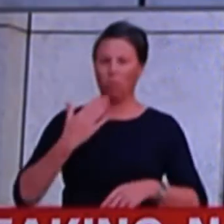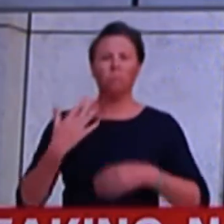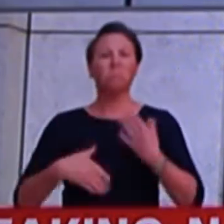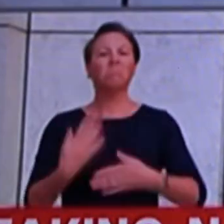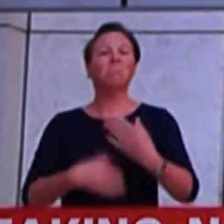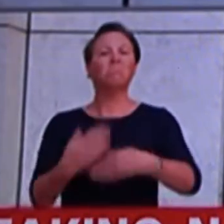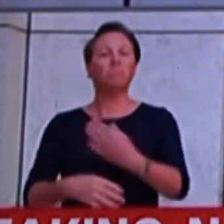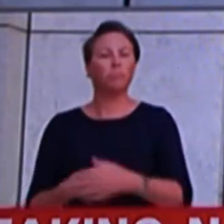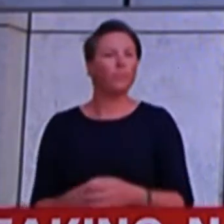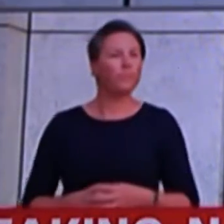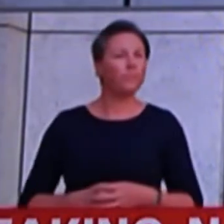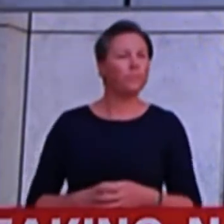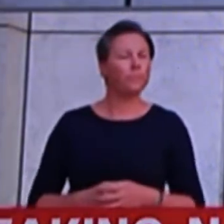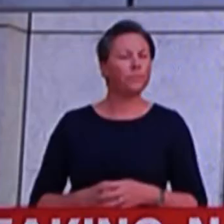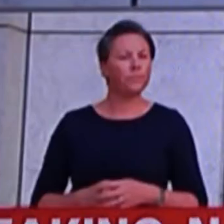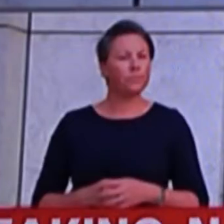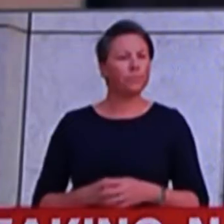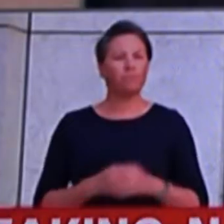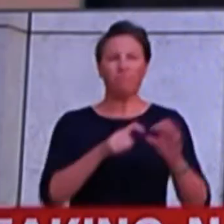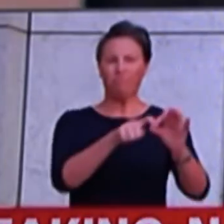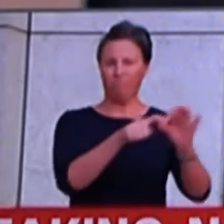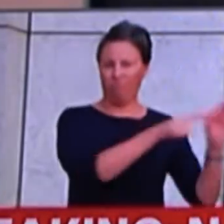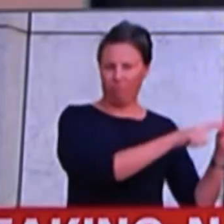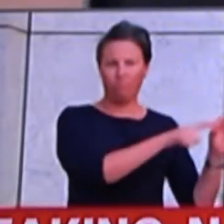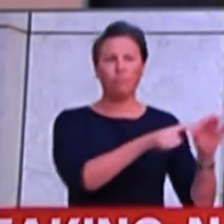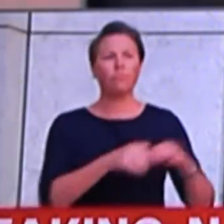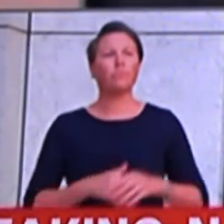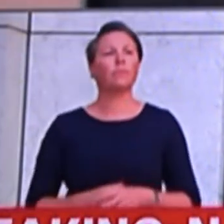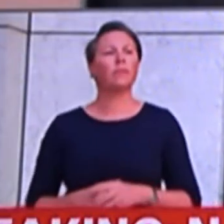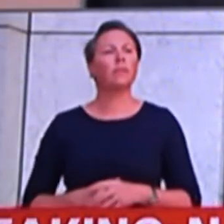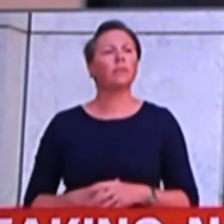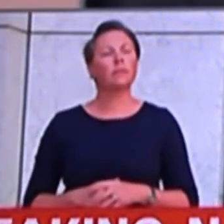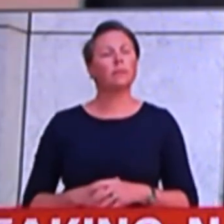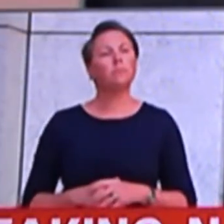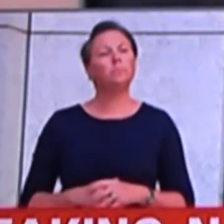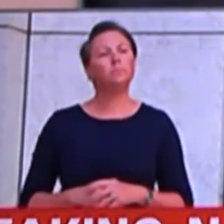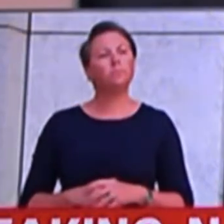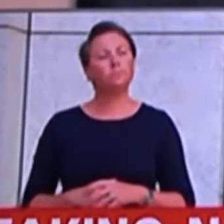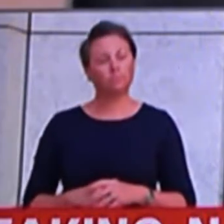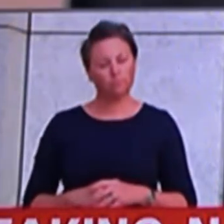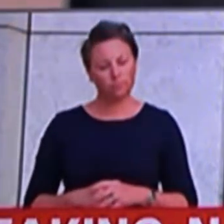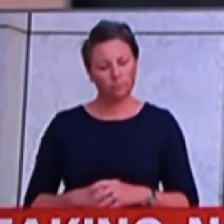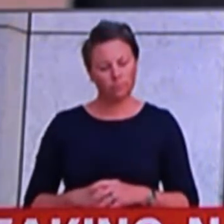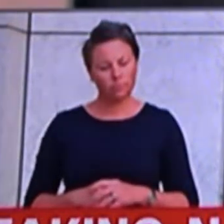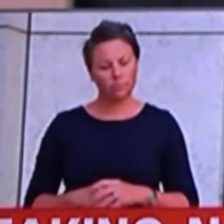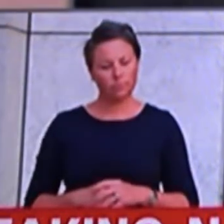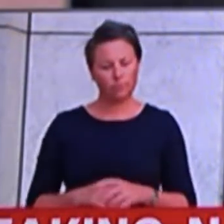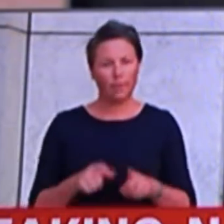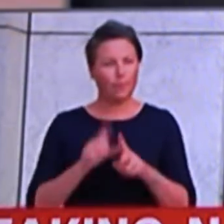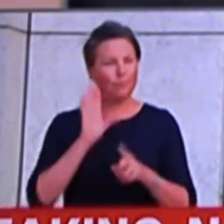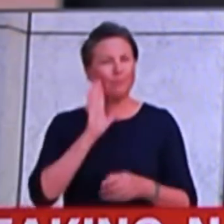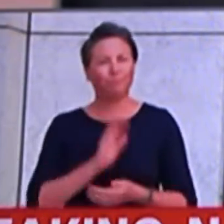Street Journal is reporting that China has reached out to about a dozen countries in our region to canvass the possibility of